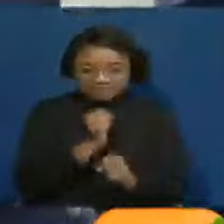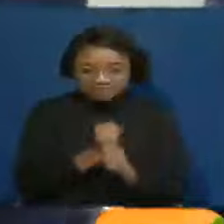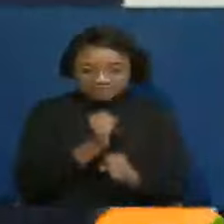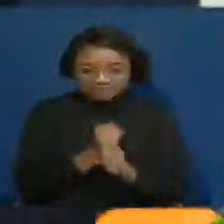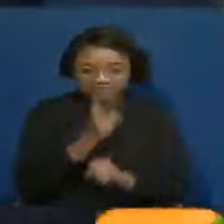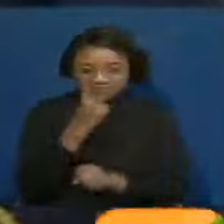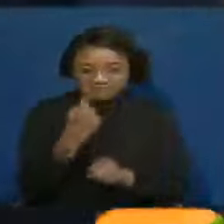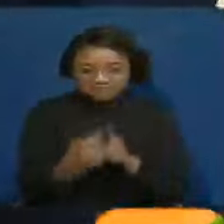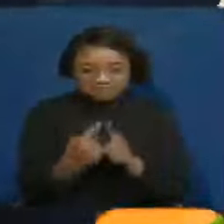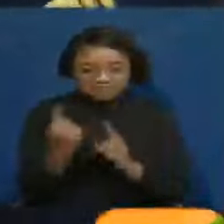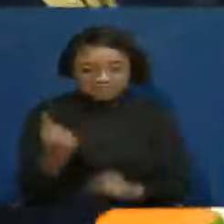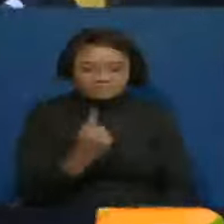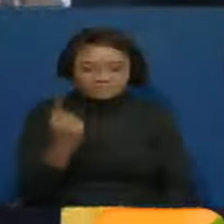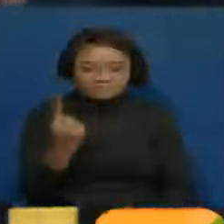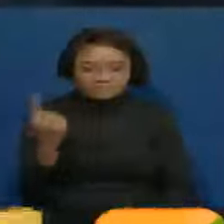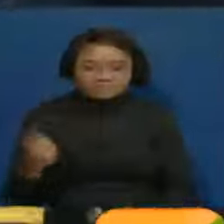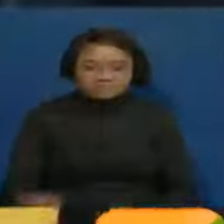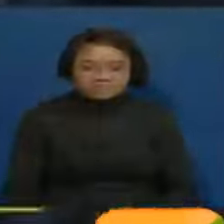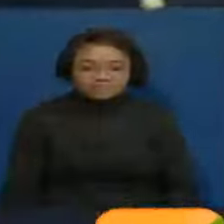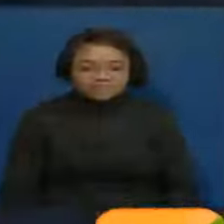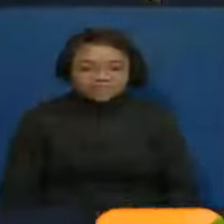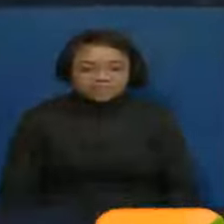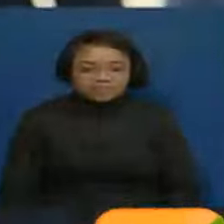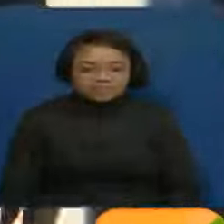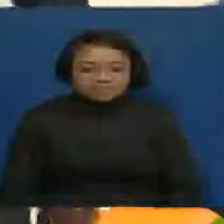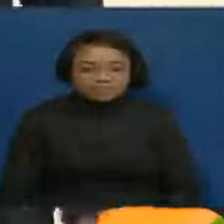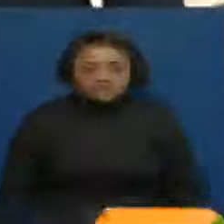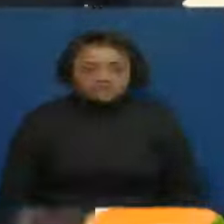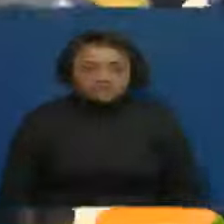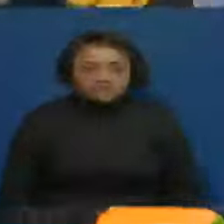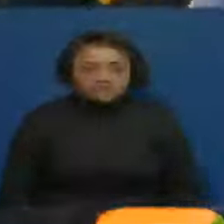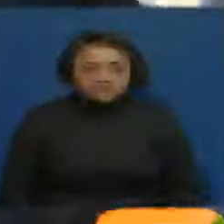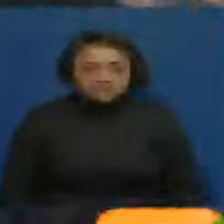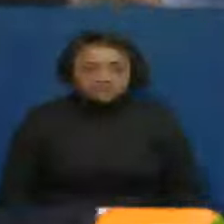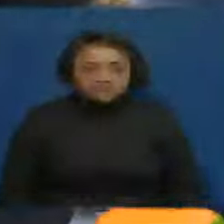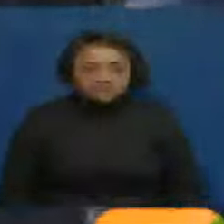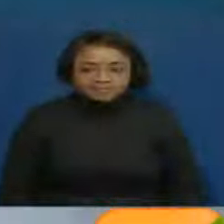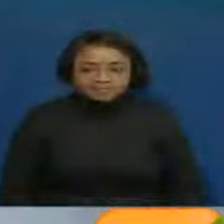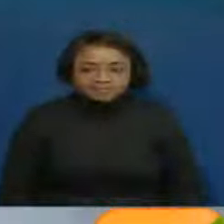Brenda Wanga, Citizen TV.